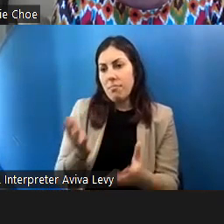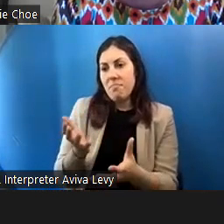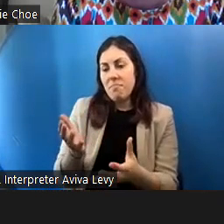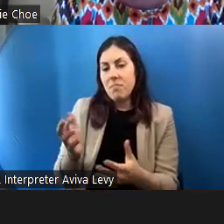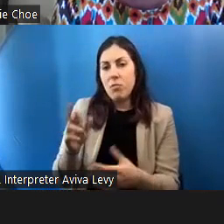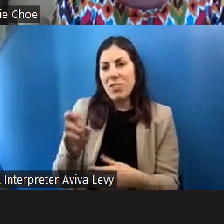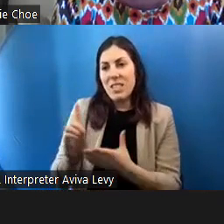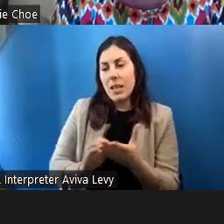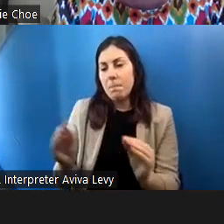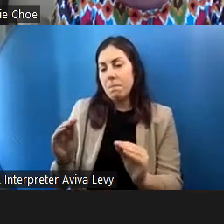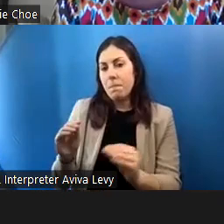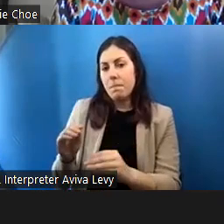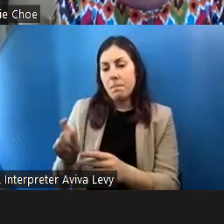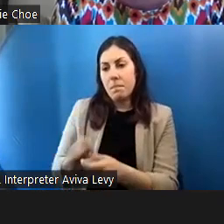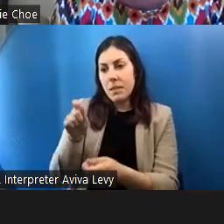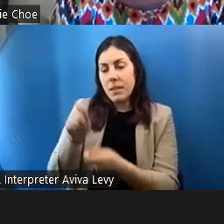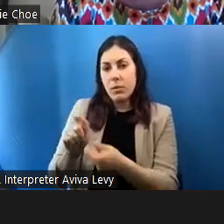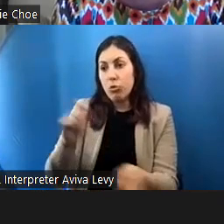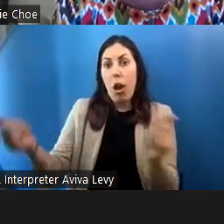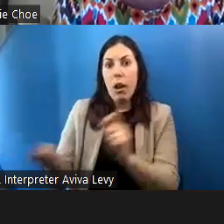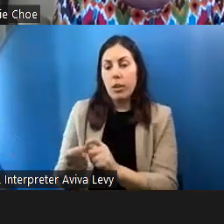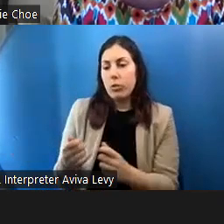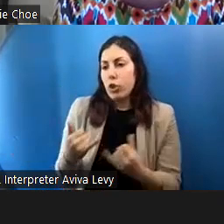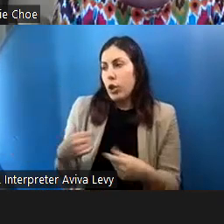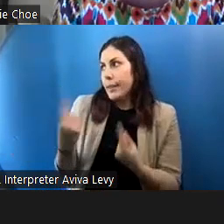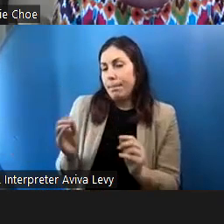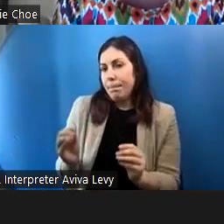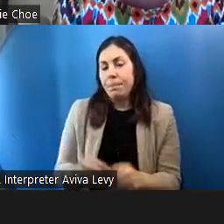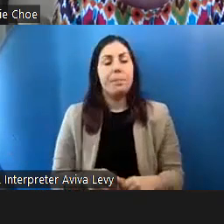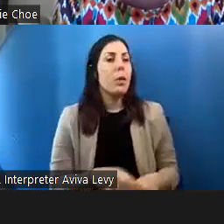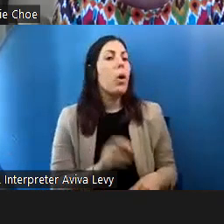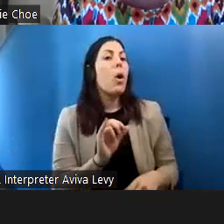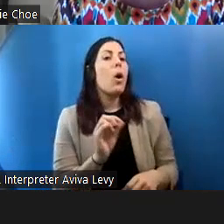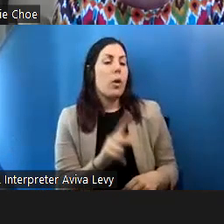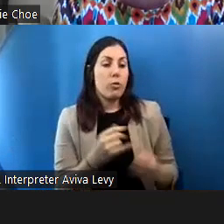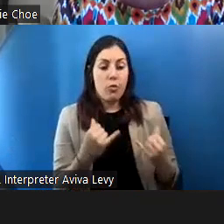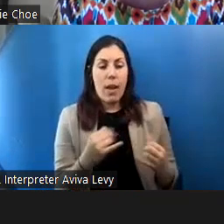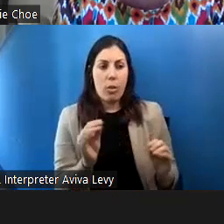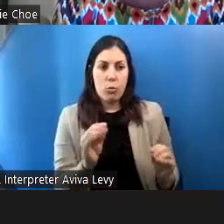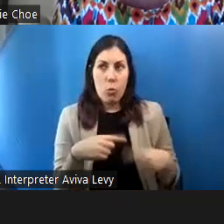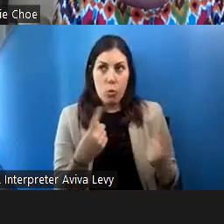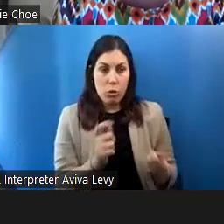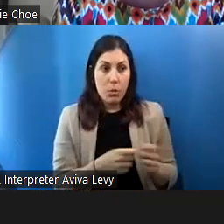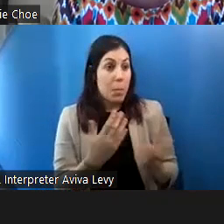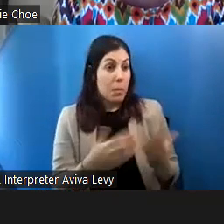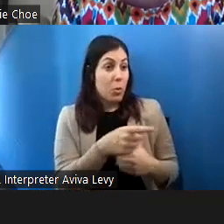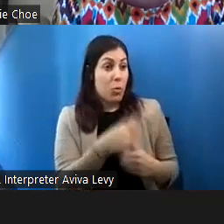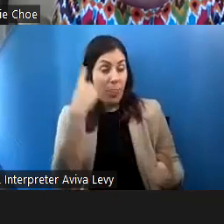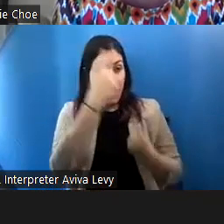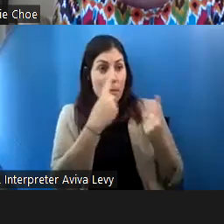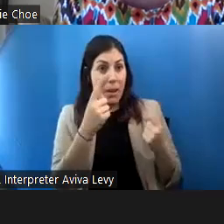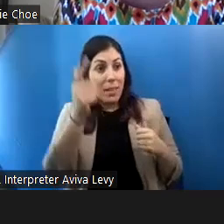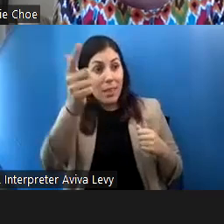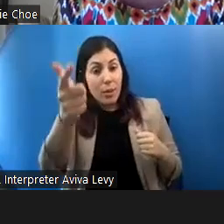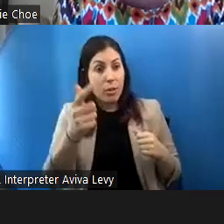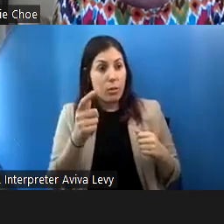redesign planning at this moment. At this moment, okay. But you might want to rethink some things in the